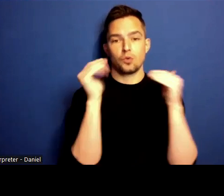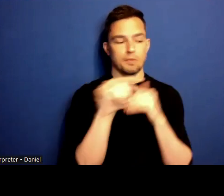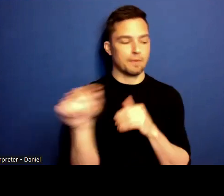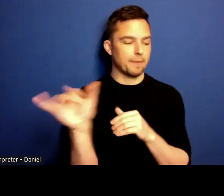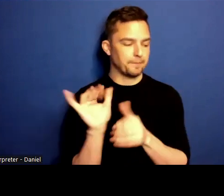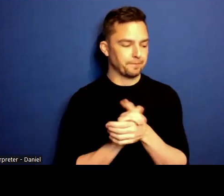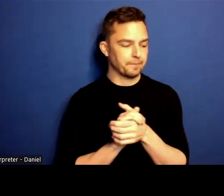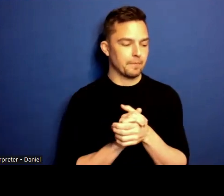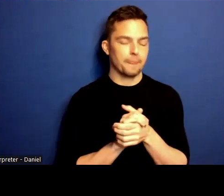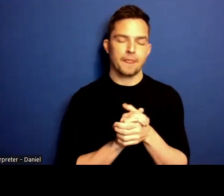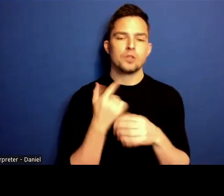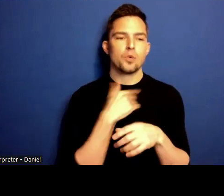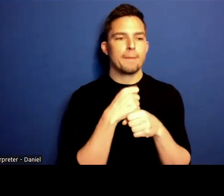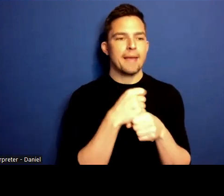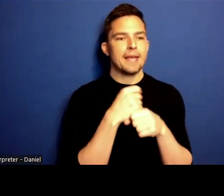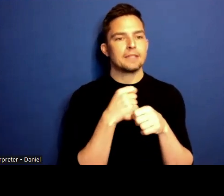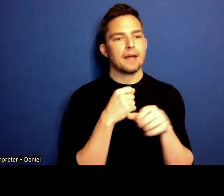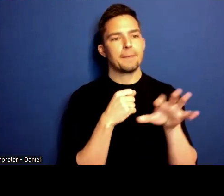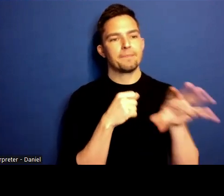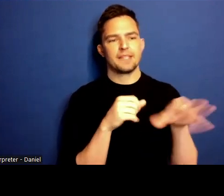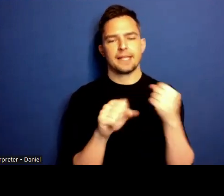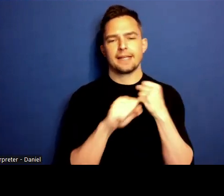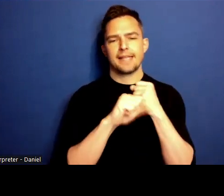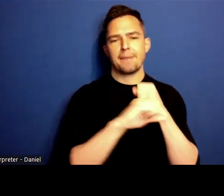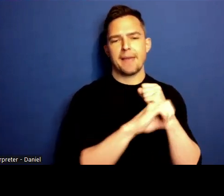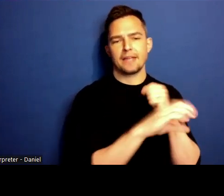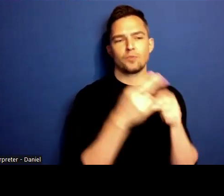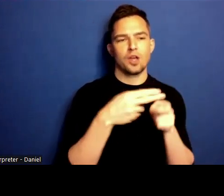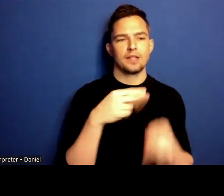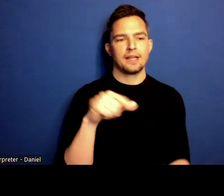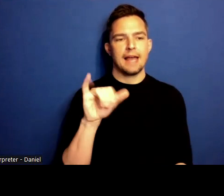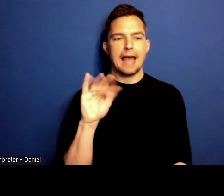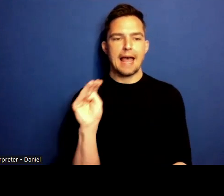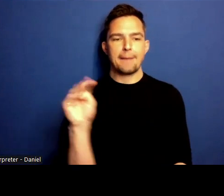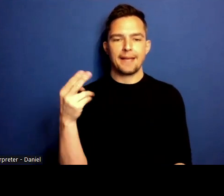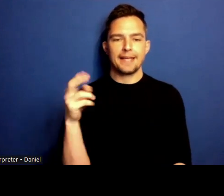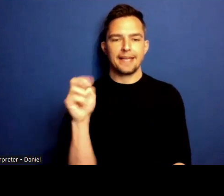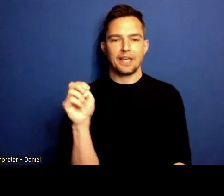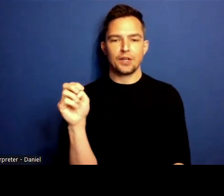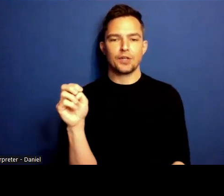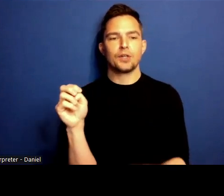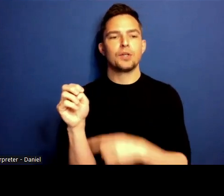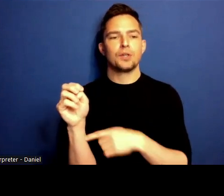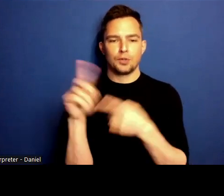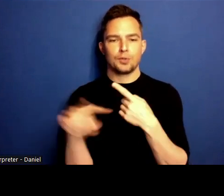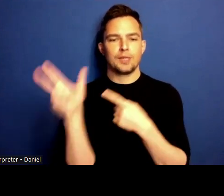And so we created this campaign we called "I'm Here to Listen." And the goal of that was really to